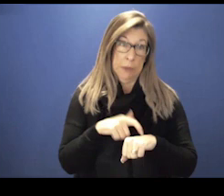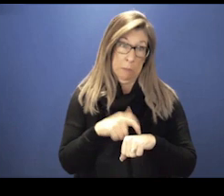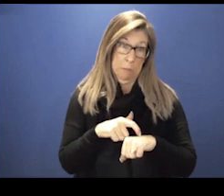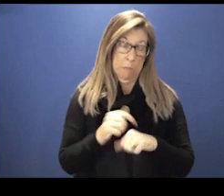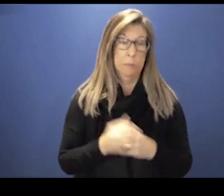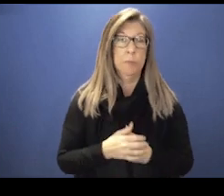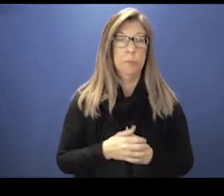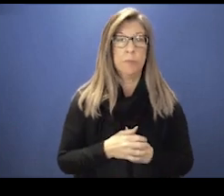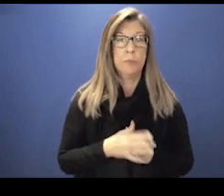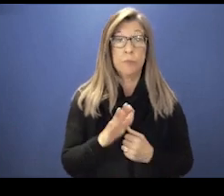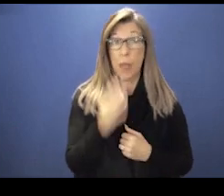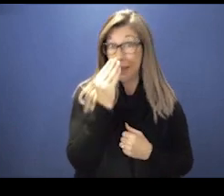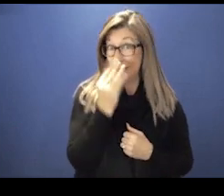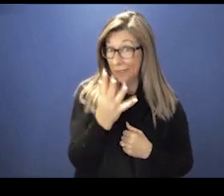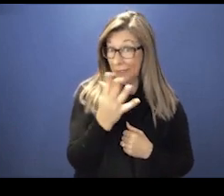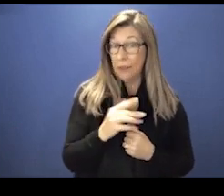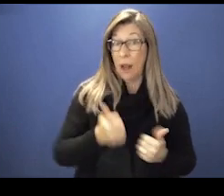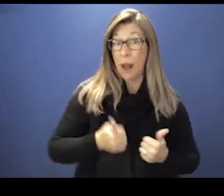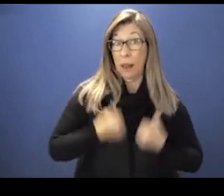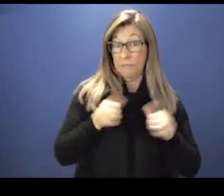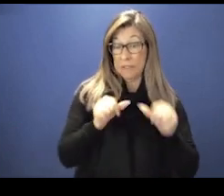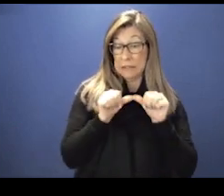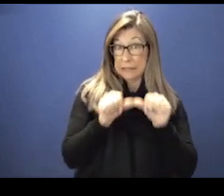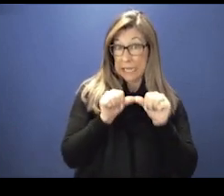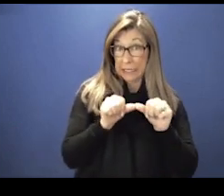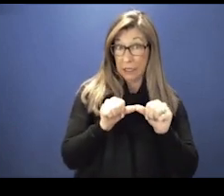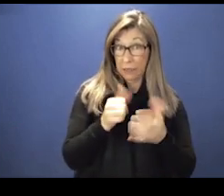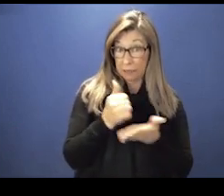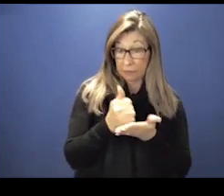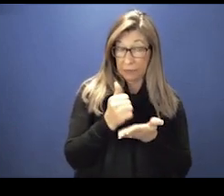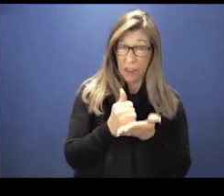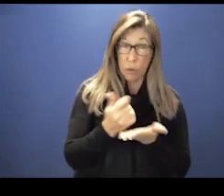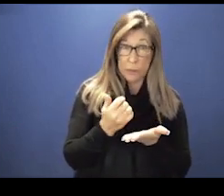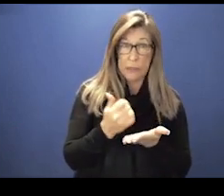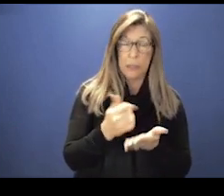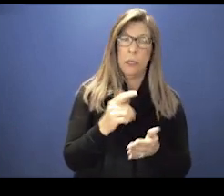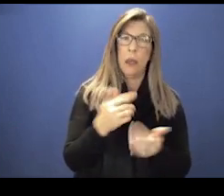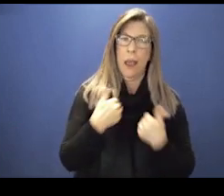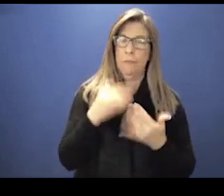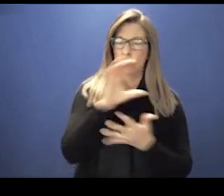Be aware that life-sustaining therapy contains specific criteria.